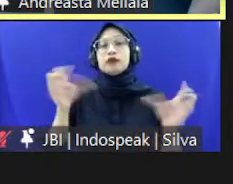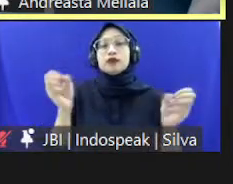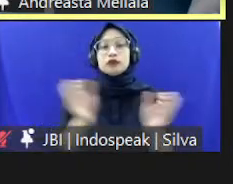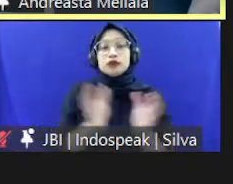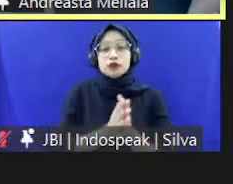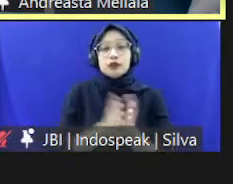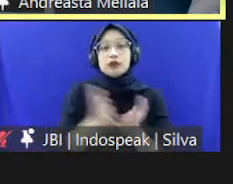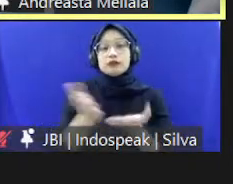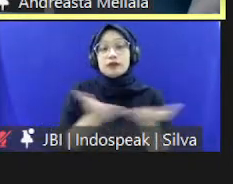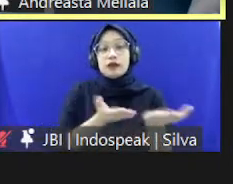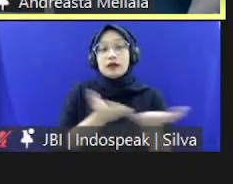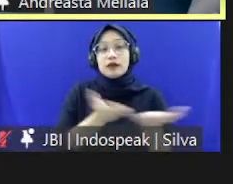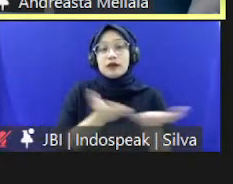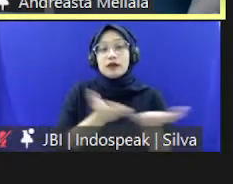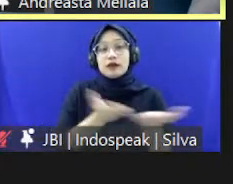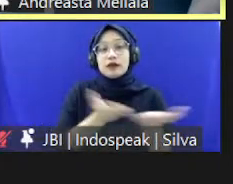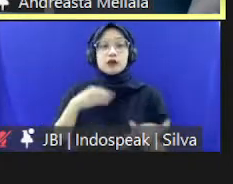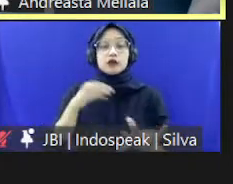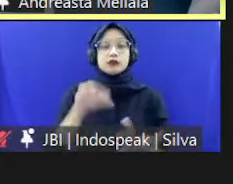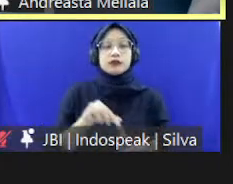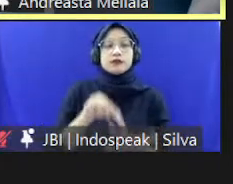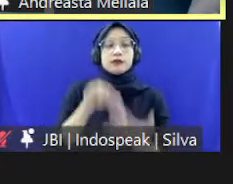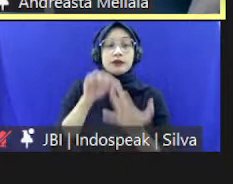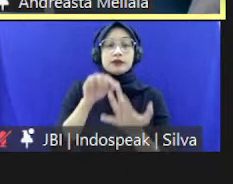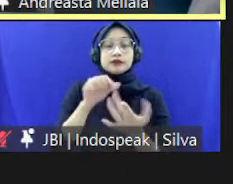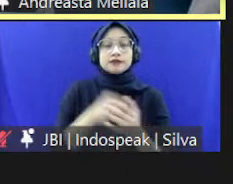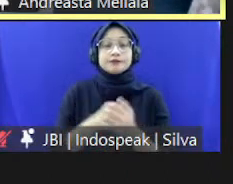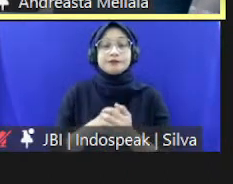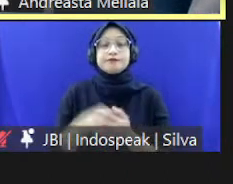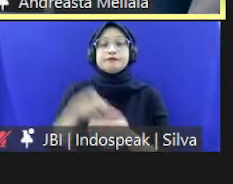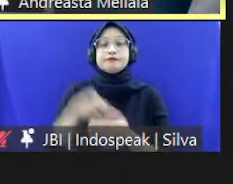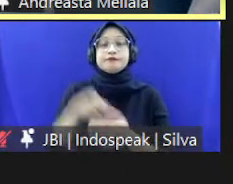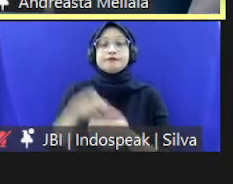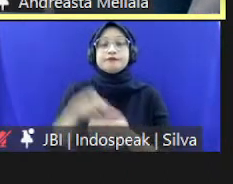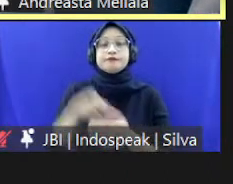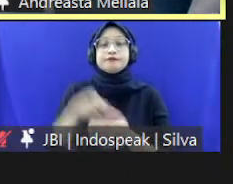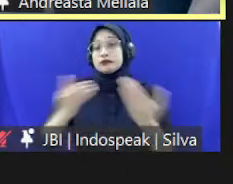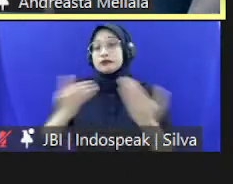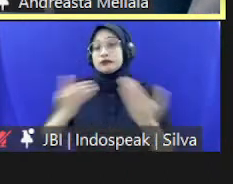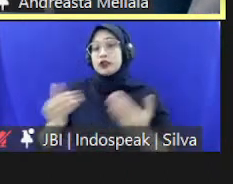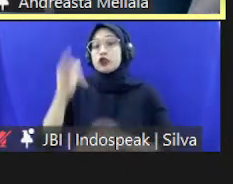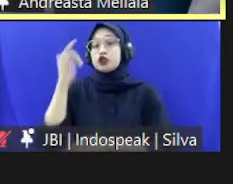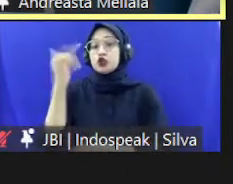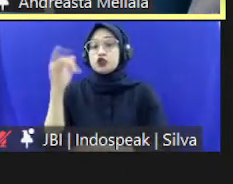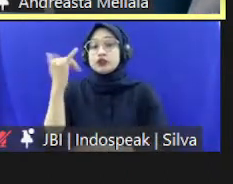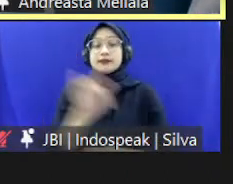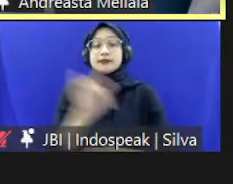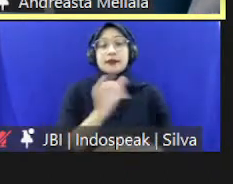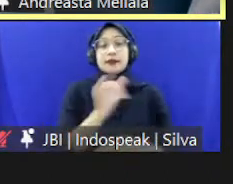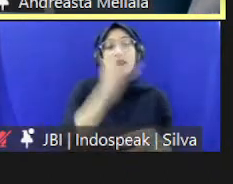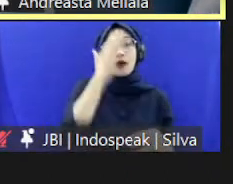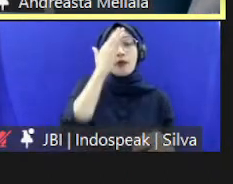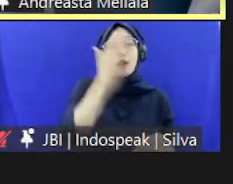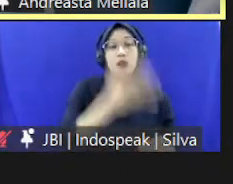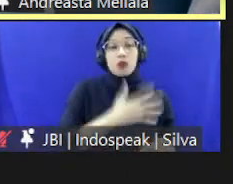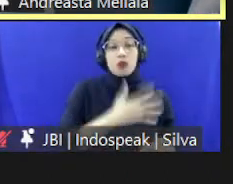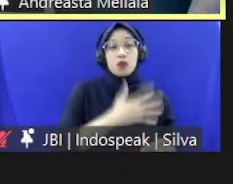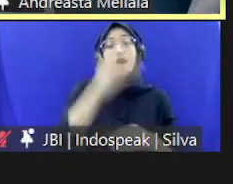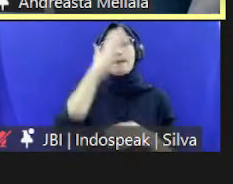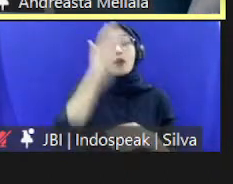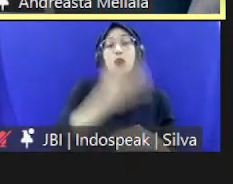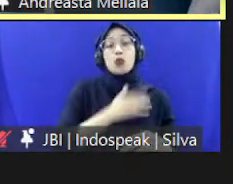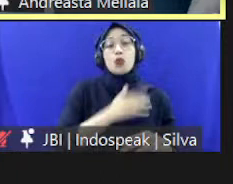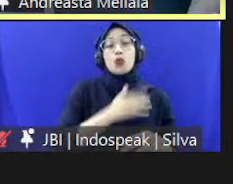services. I compare my hometown Yogyakarta and North Maluku. In North Maluku,